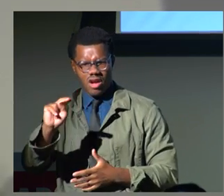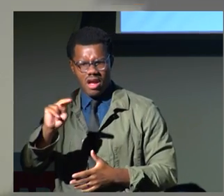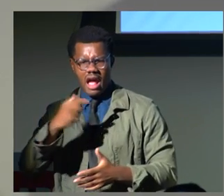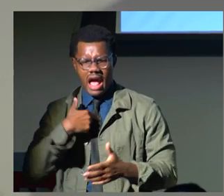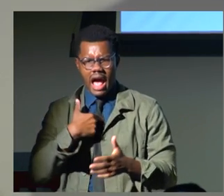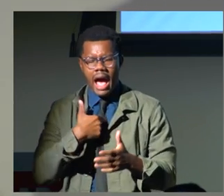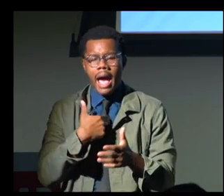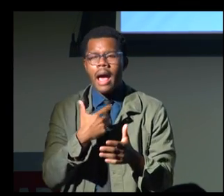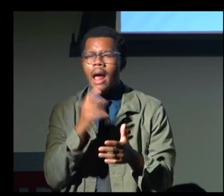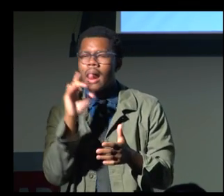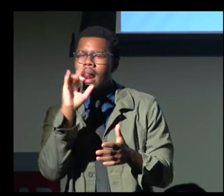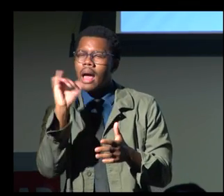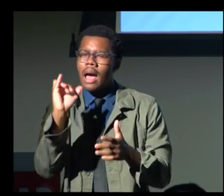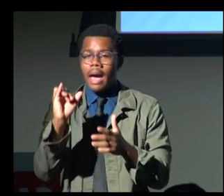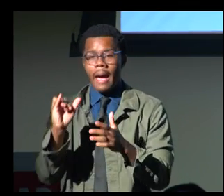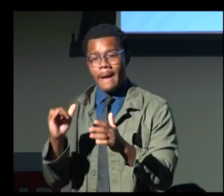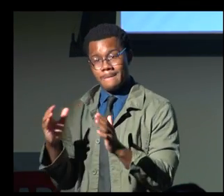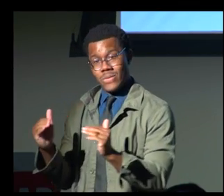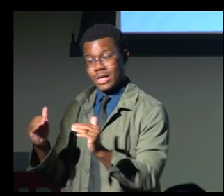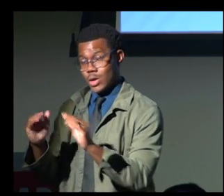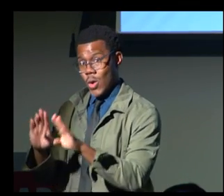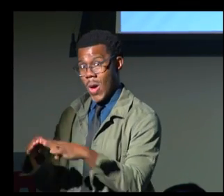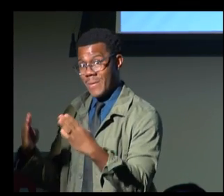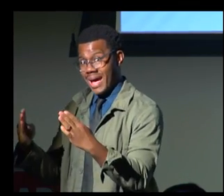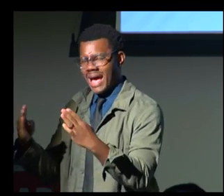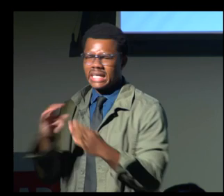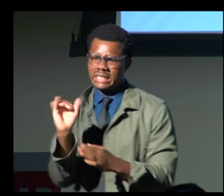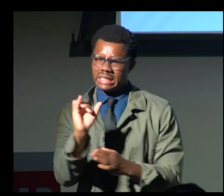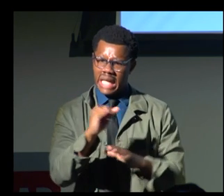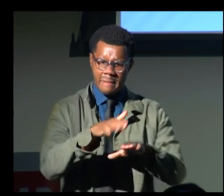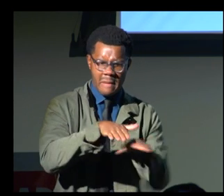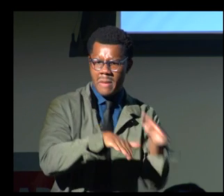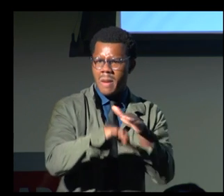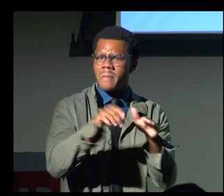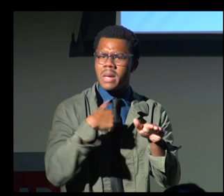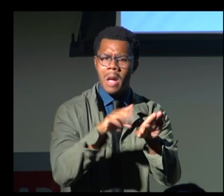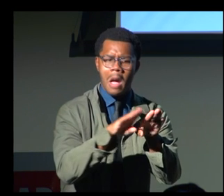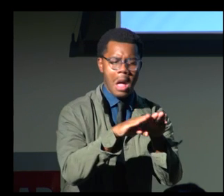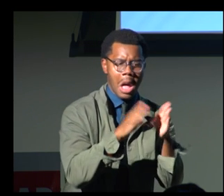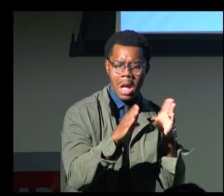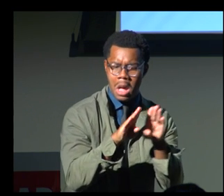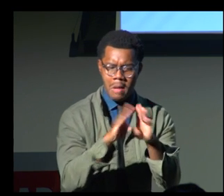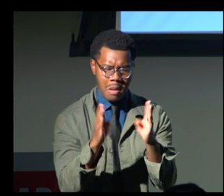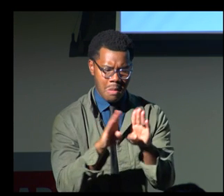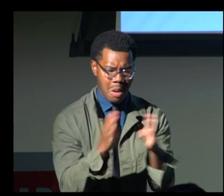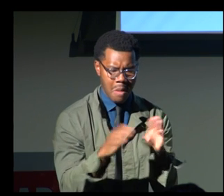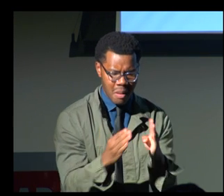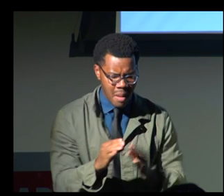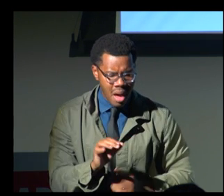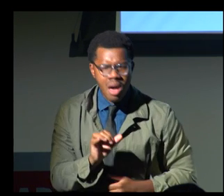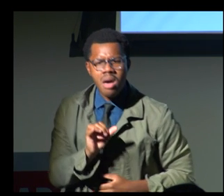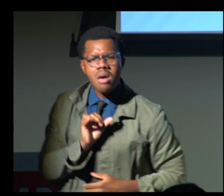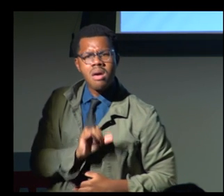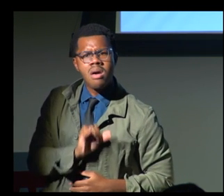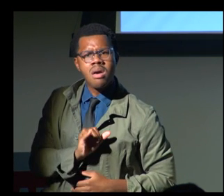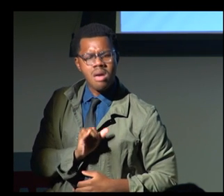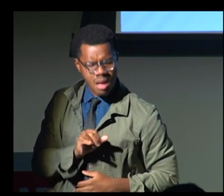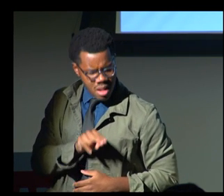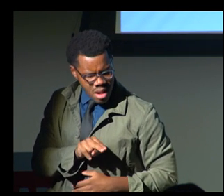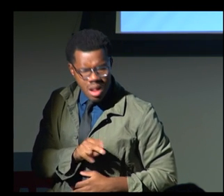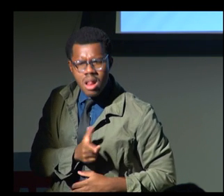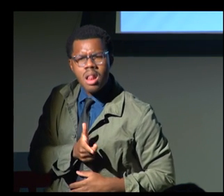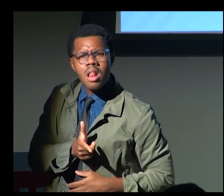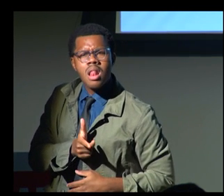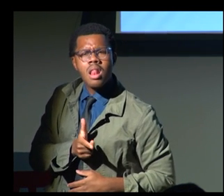like opening a present. And then before me was this work. And that was the missing